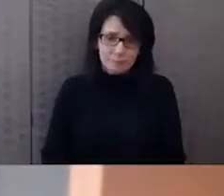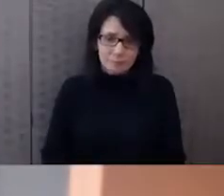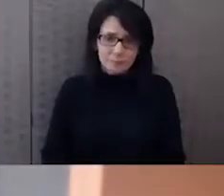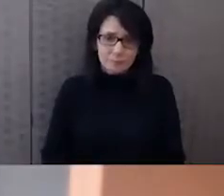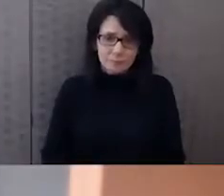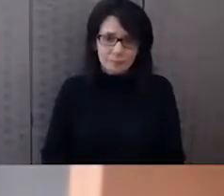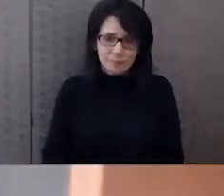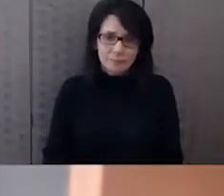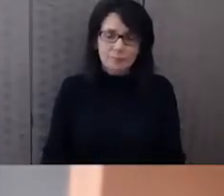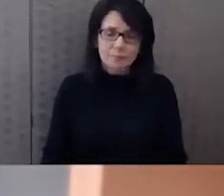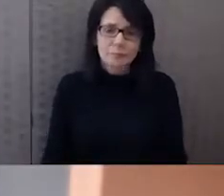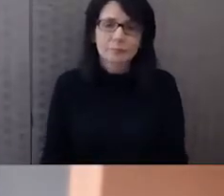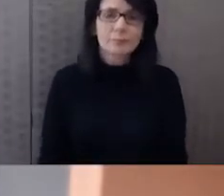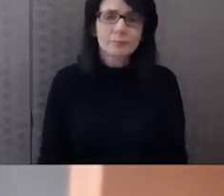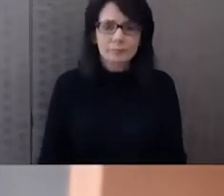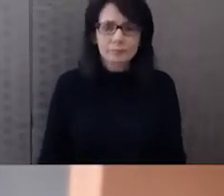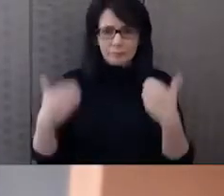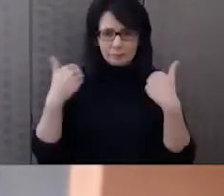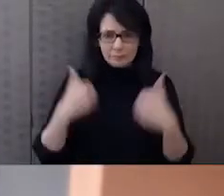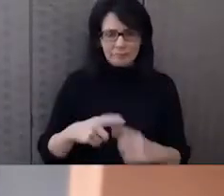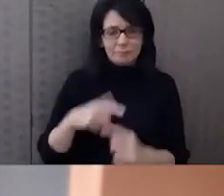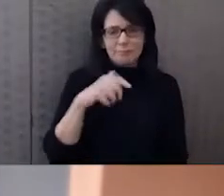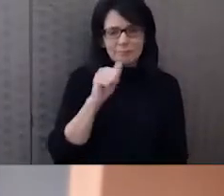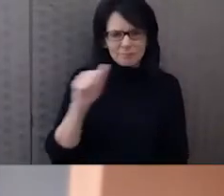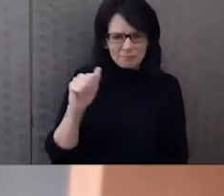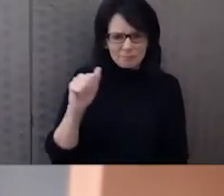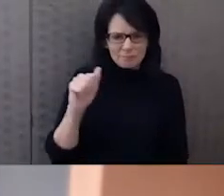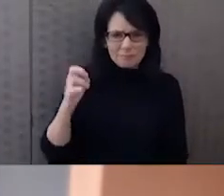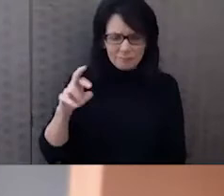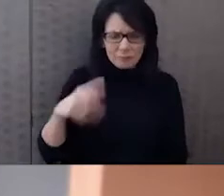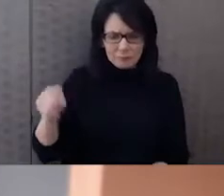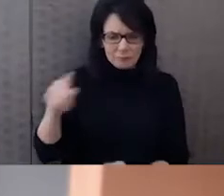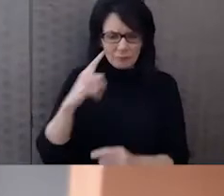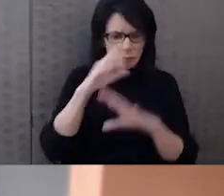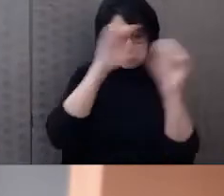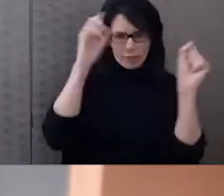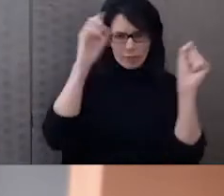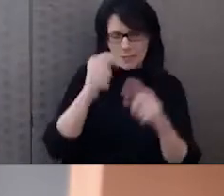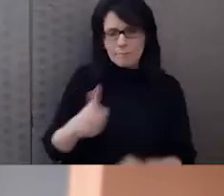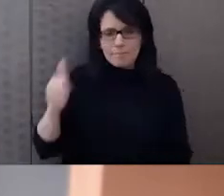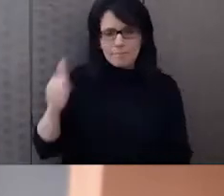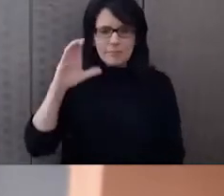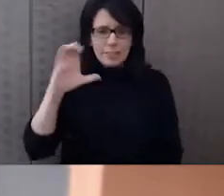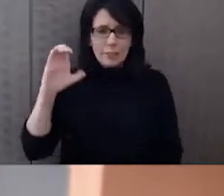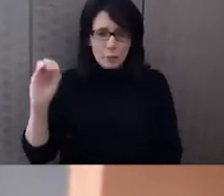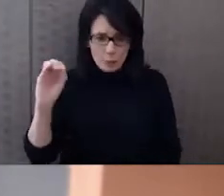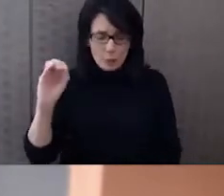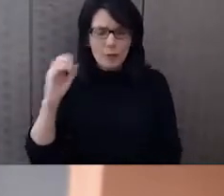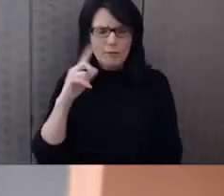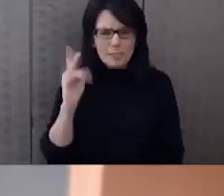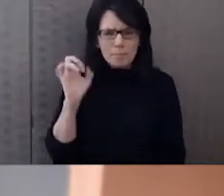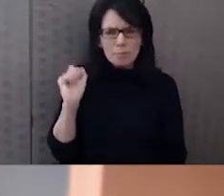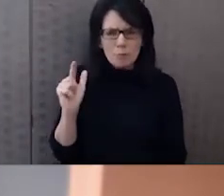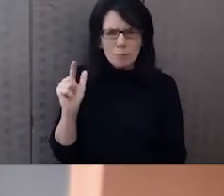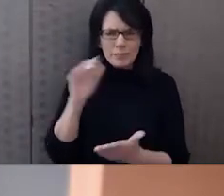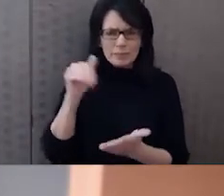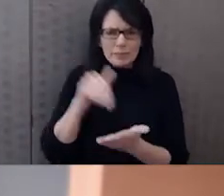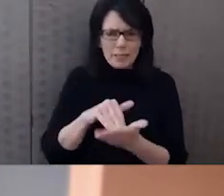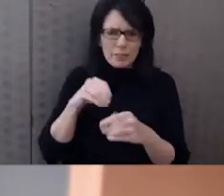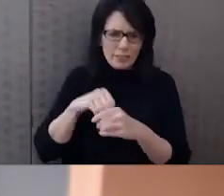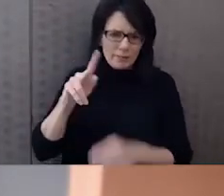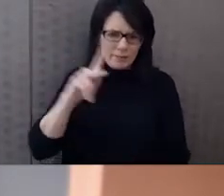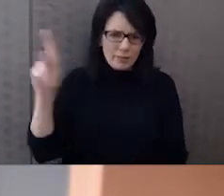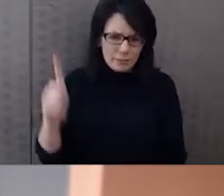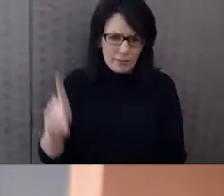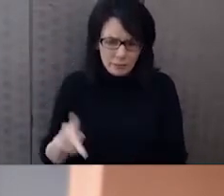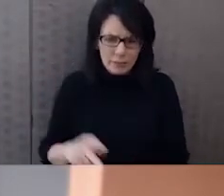Hi, I'm Ann Ewers, President and CEO of the Kimmel Center in Philadelphia. With over